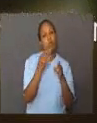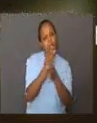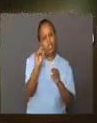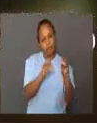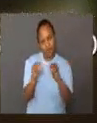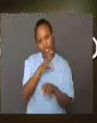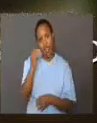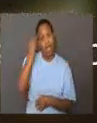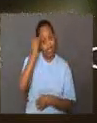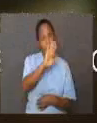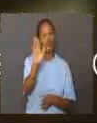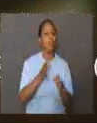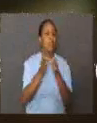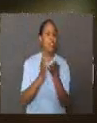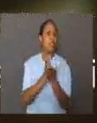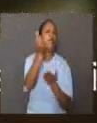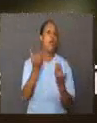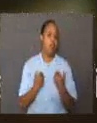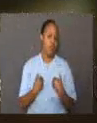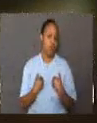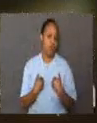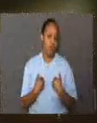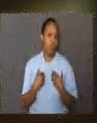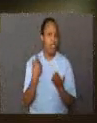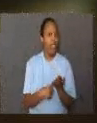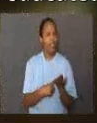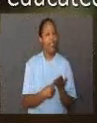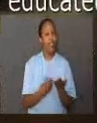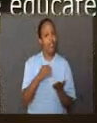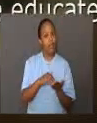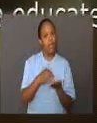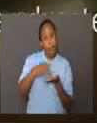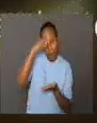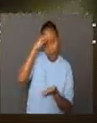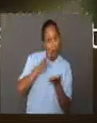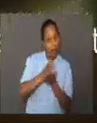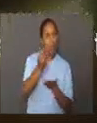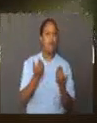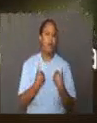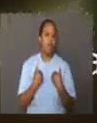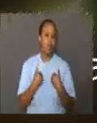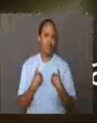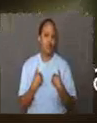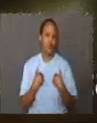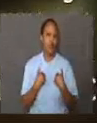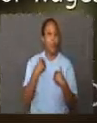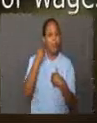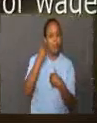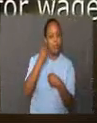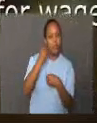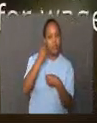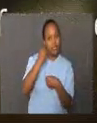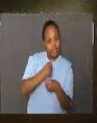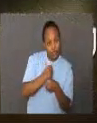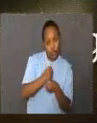your own opinions. You have the right to become educated and to work for wages to improve